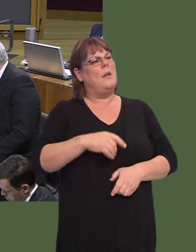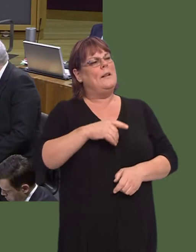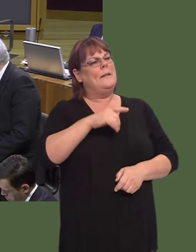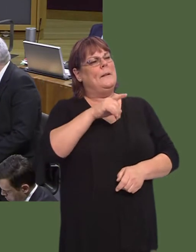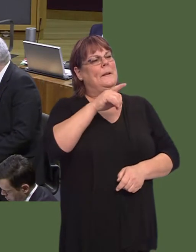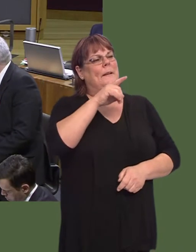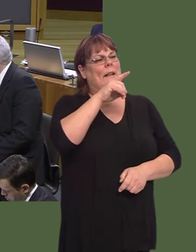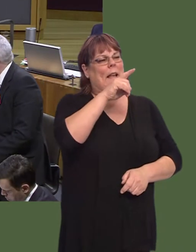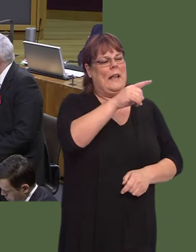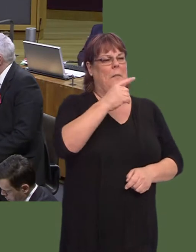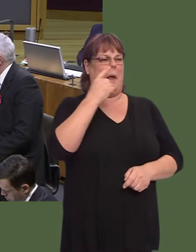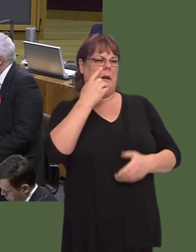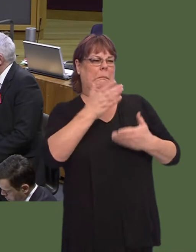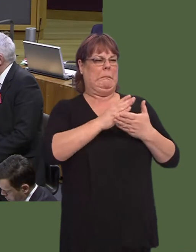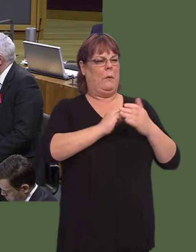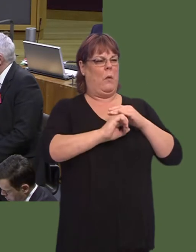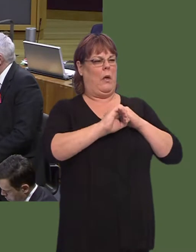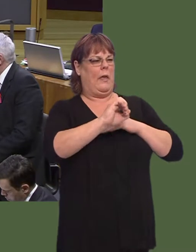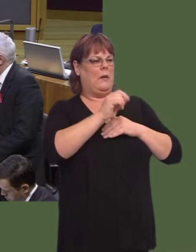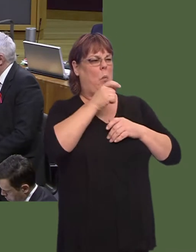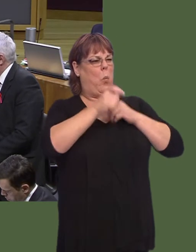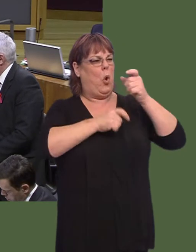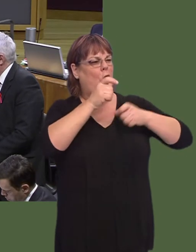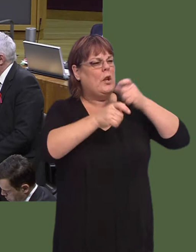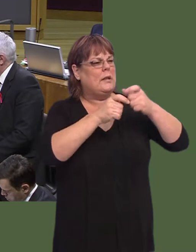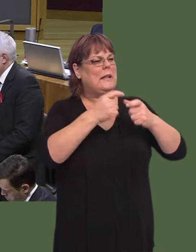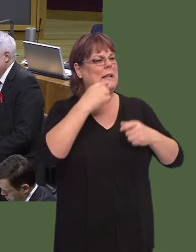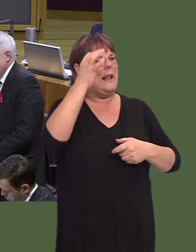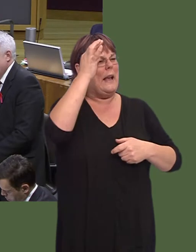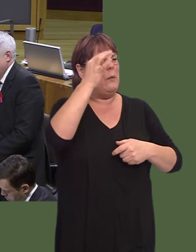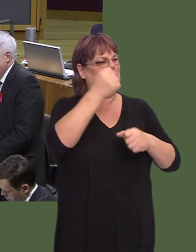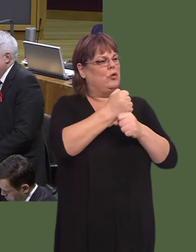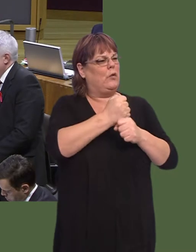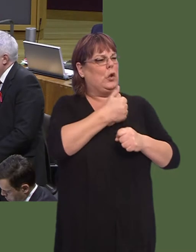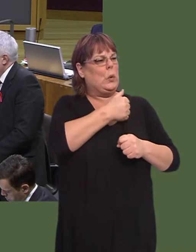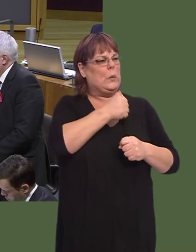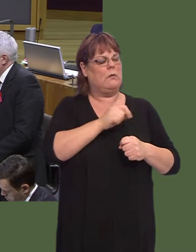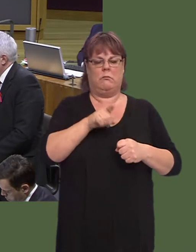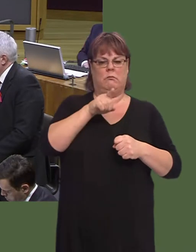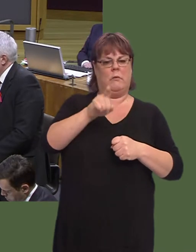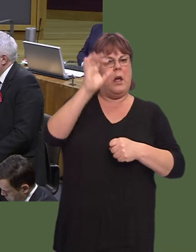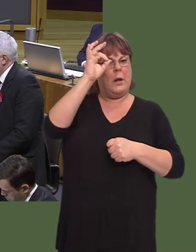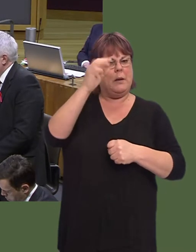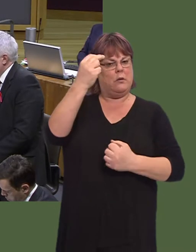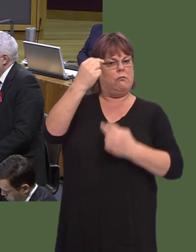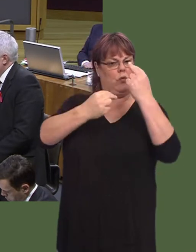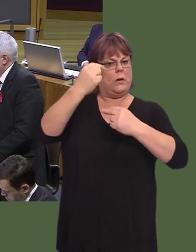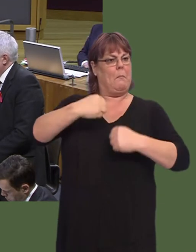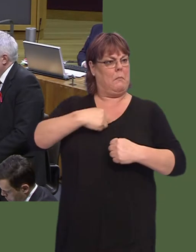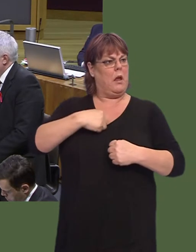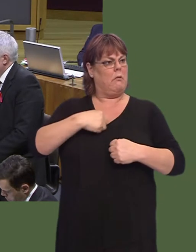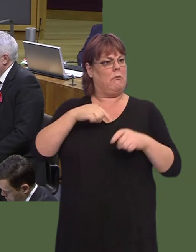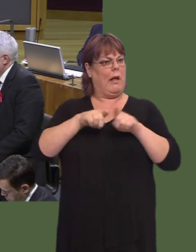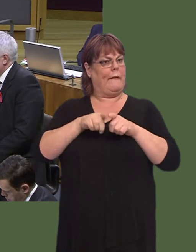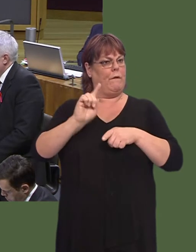been partial himself in the words that he has alleged the Council General used. That's the problem. The committee is there to scrutinise me as